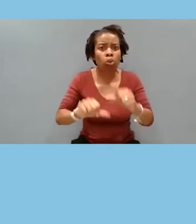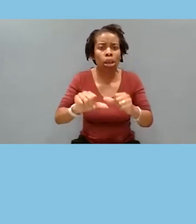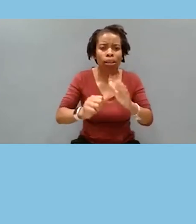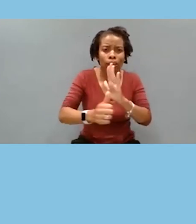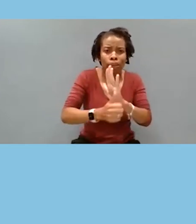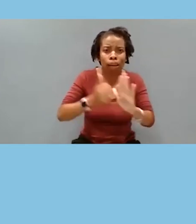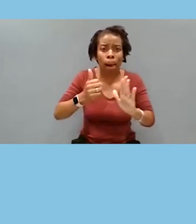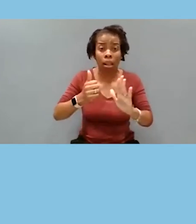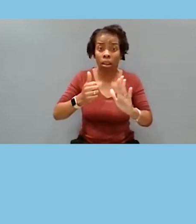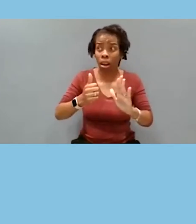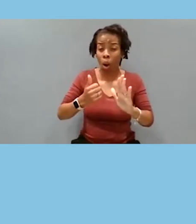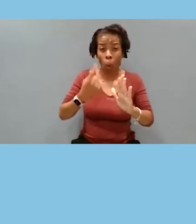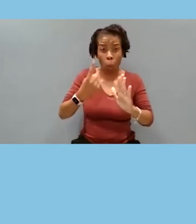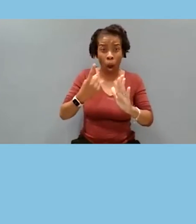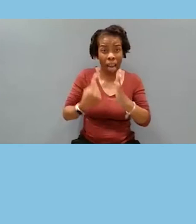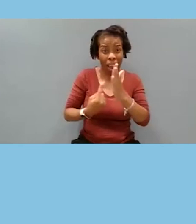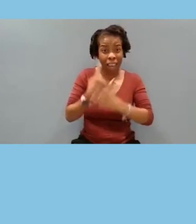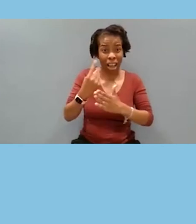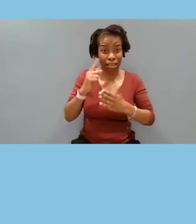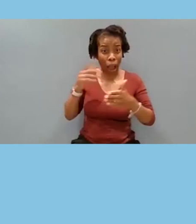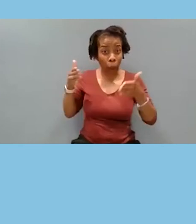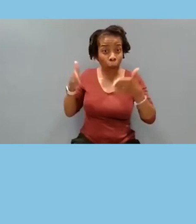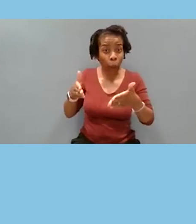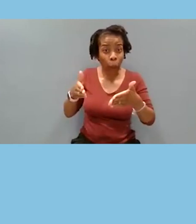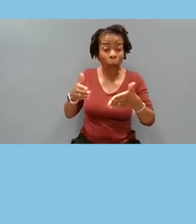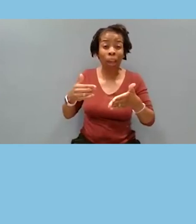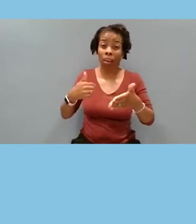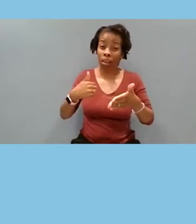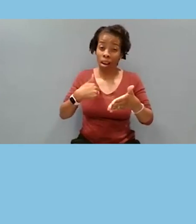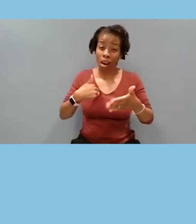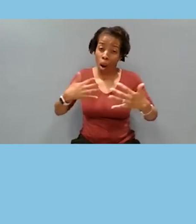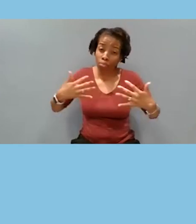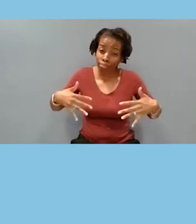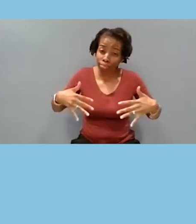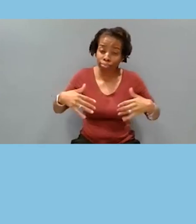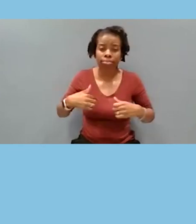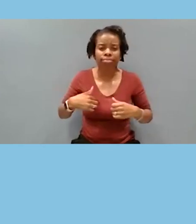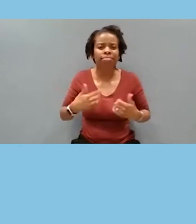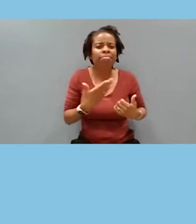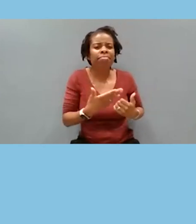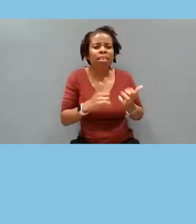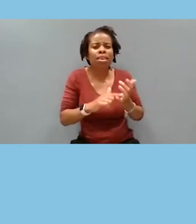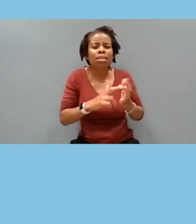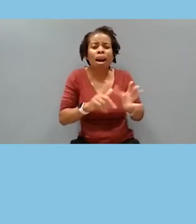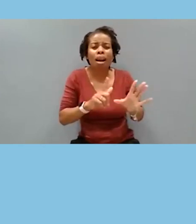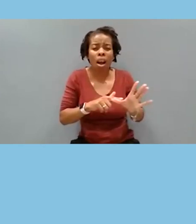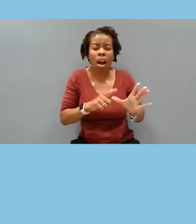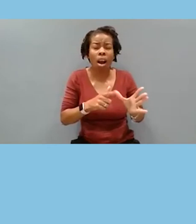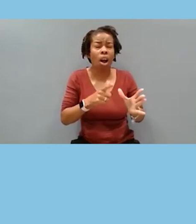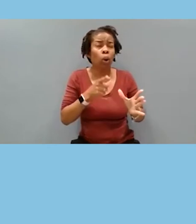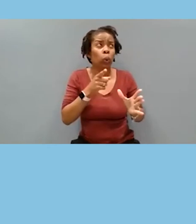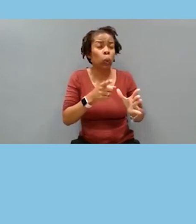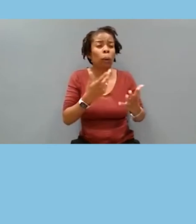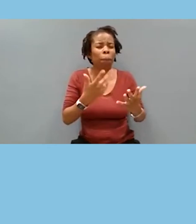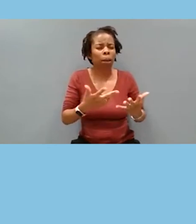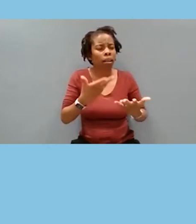you in this Zoom space together. It's kind of magic. And Tanya, I feel like you've given us just so much to work with and so